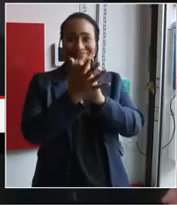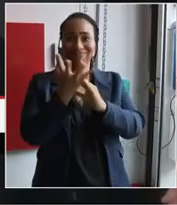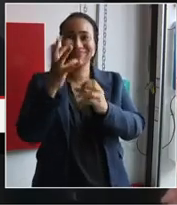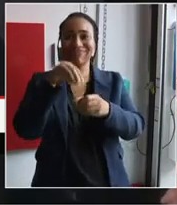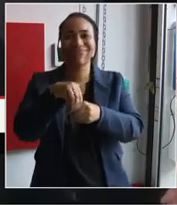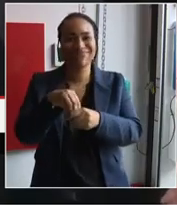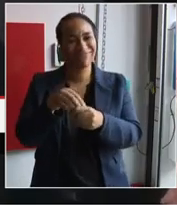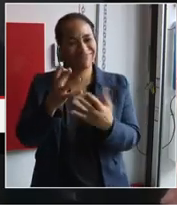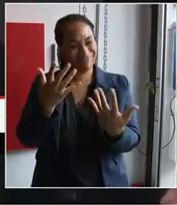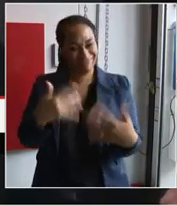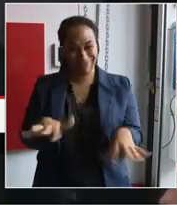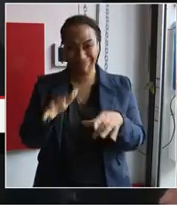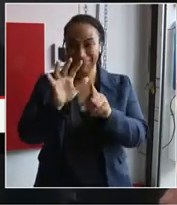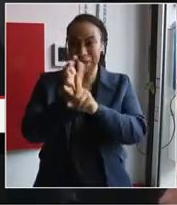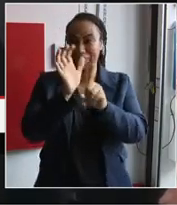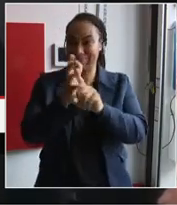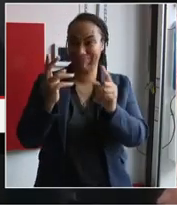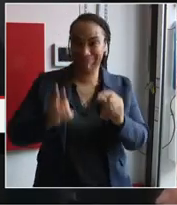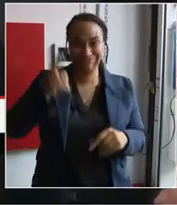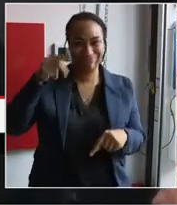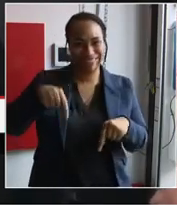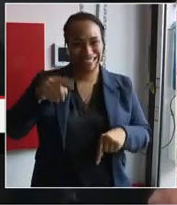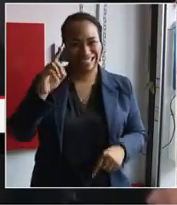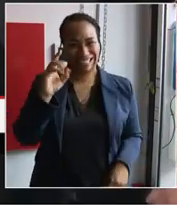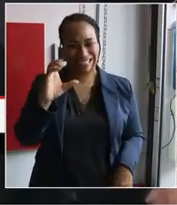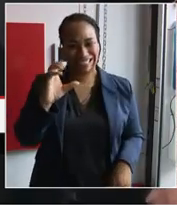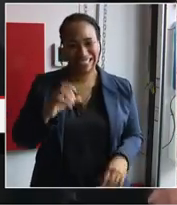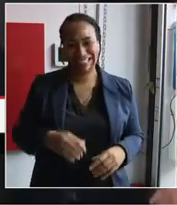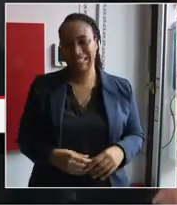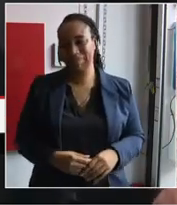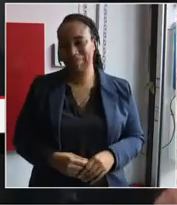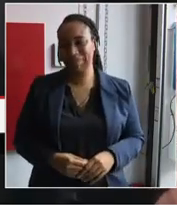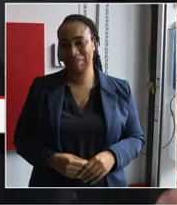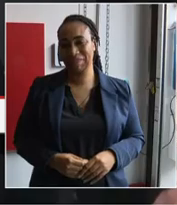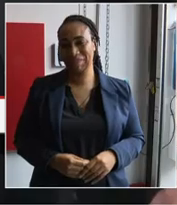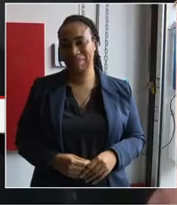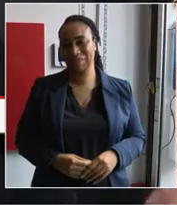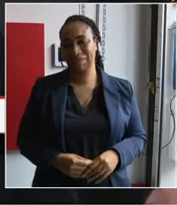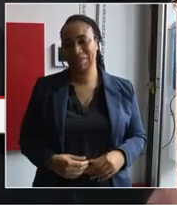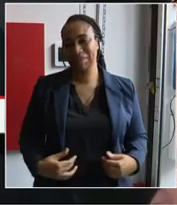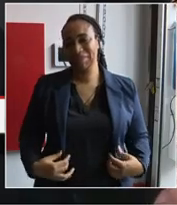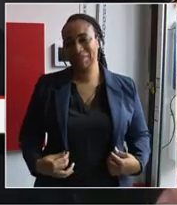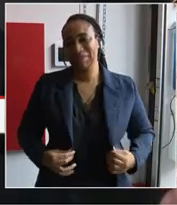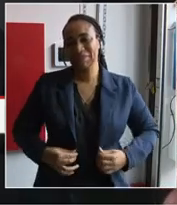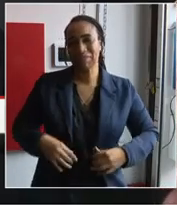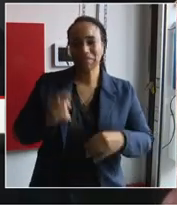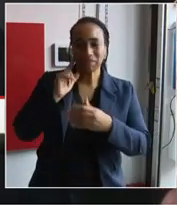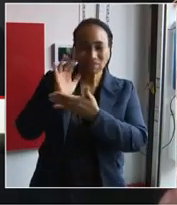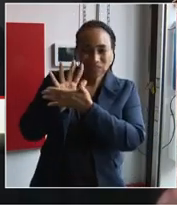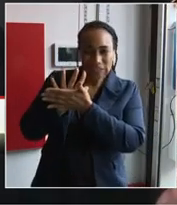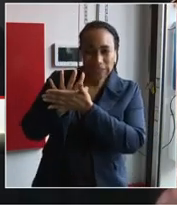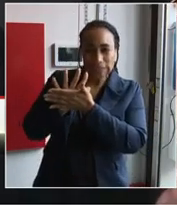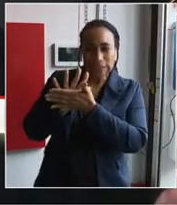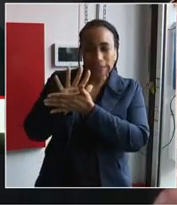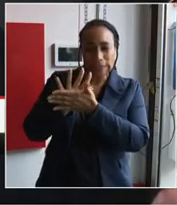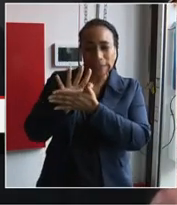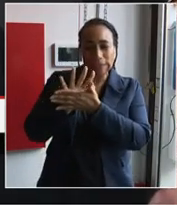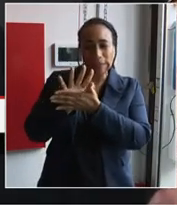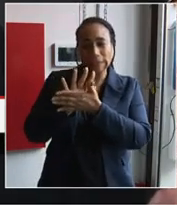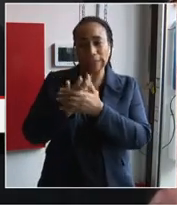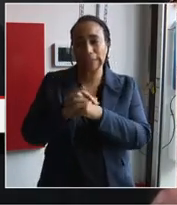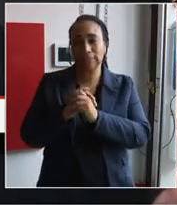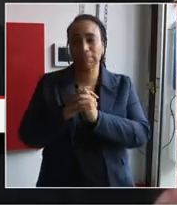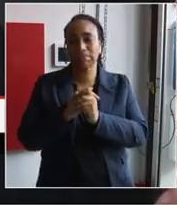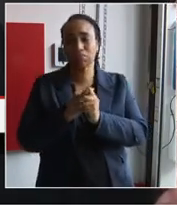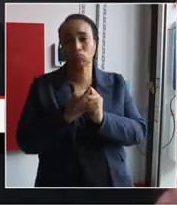Meeting about RFK recently. Mm-hmm. Tell us some of the takeaways, how you responded to the community's questions and what you might use from